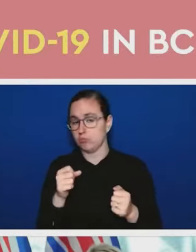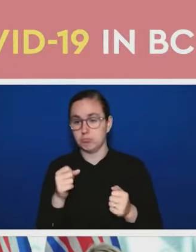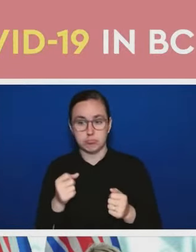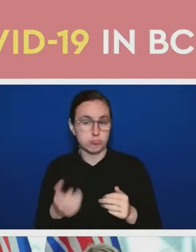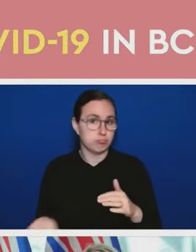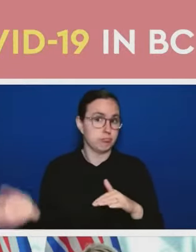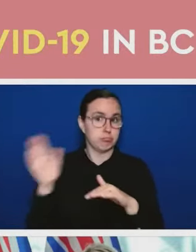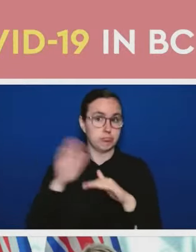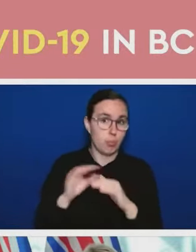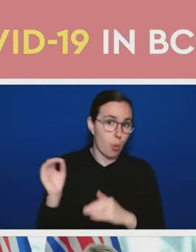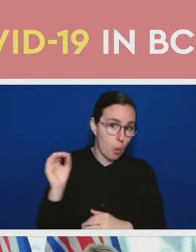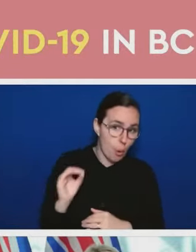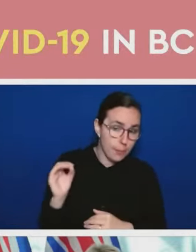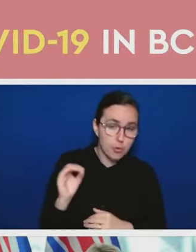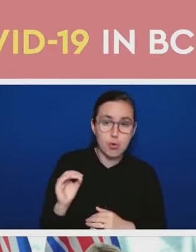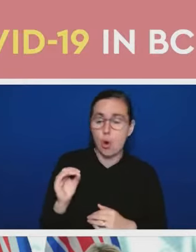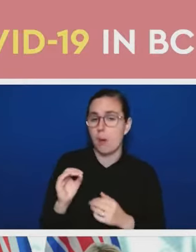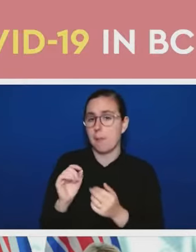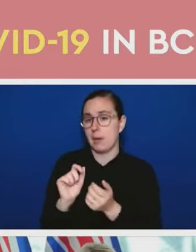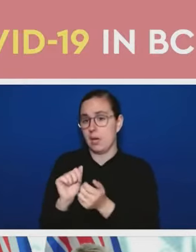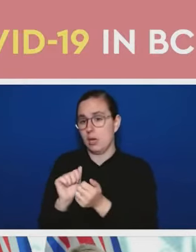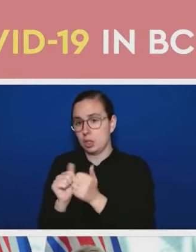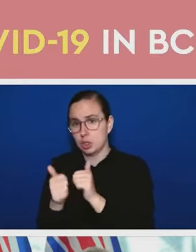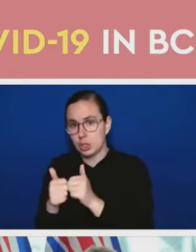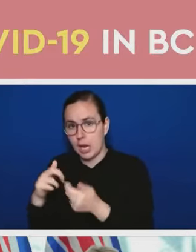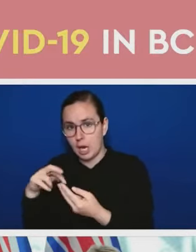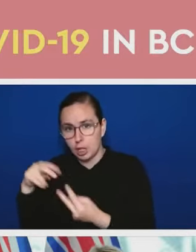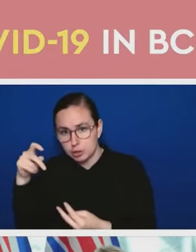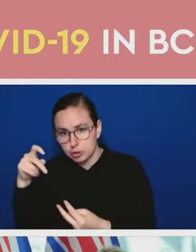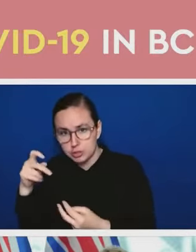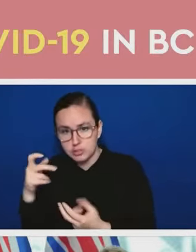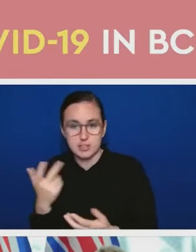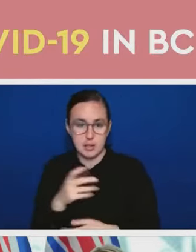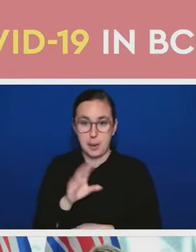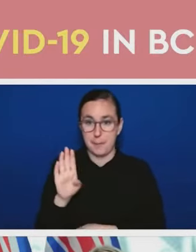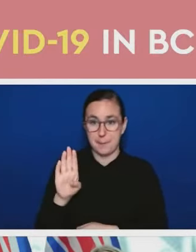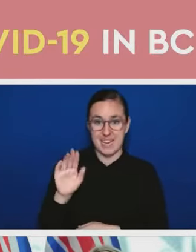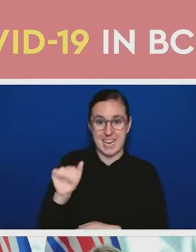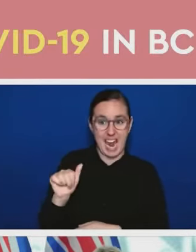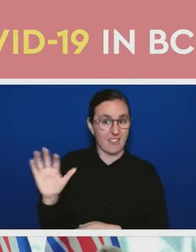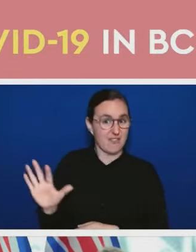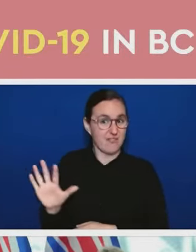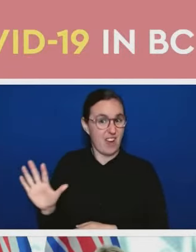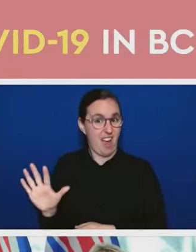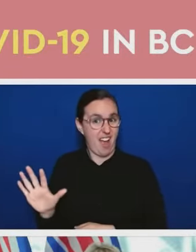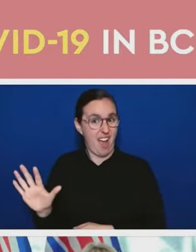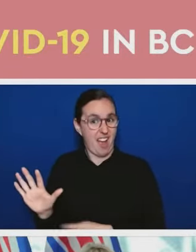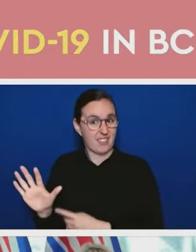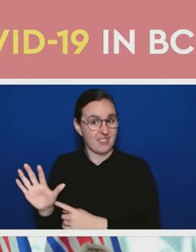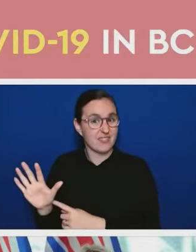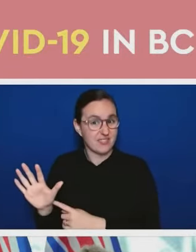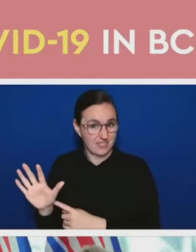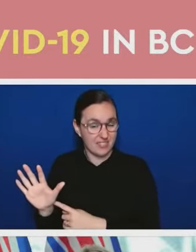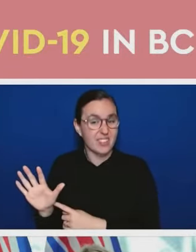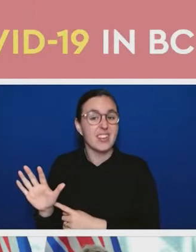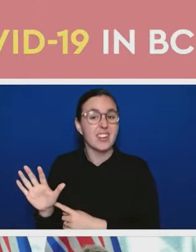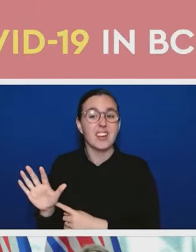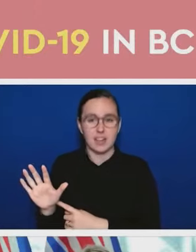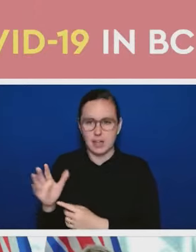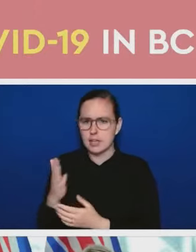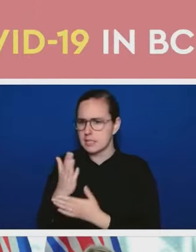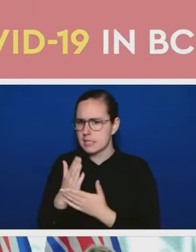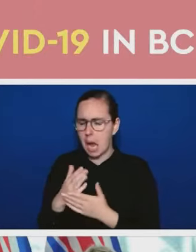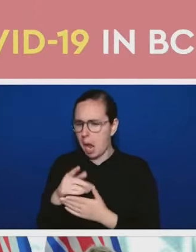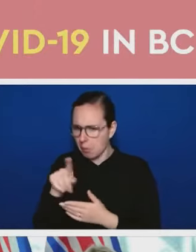We've been seeing 4 and BA5 increase. We're now seeing some that are more related to BA2 being